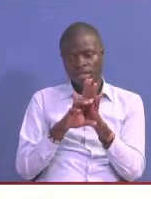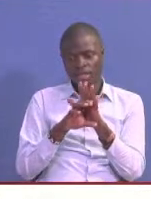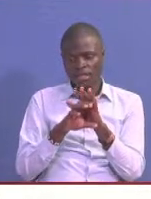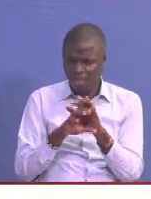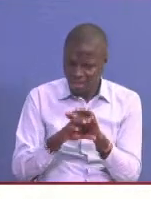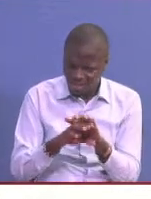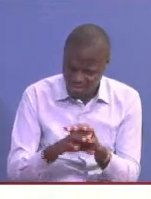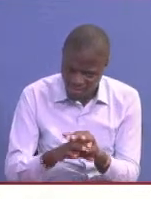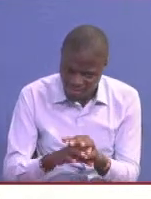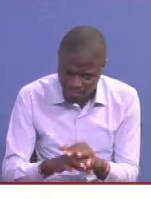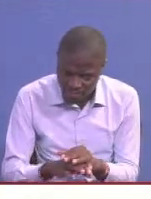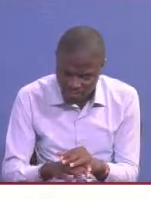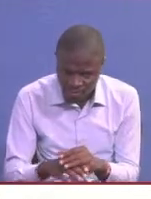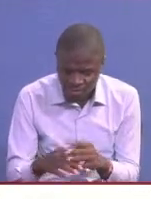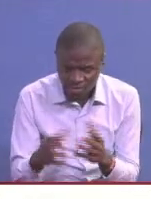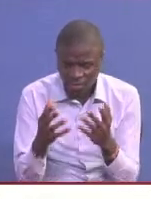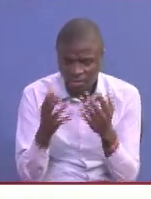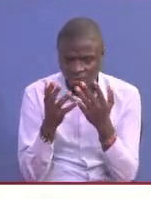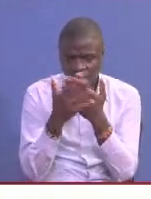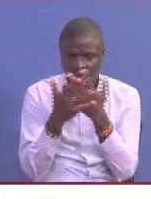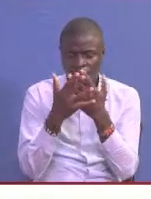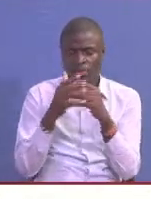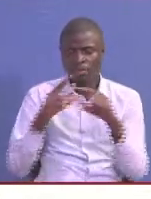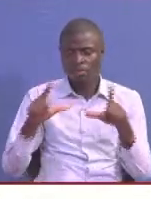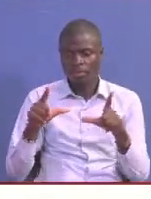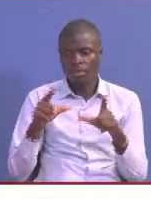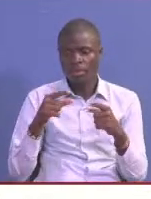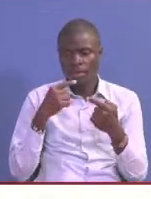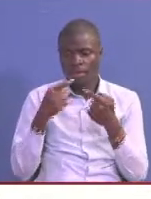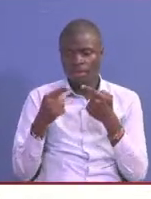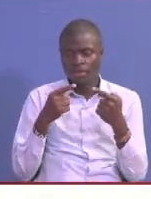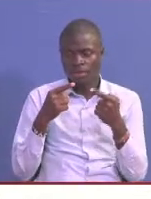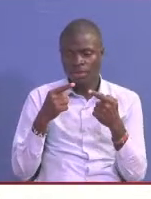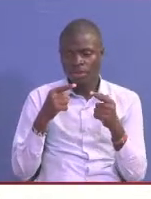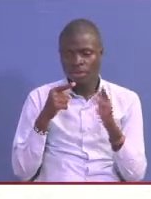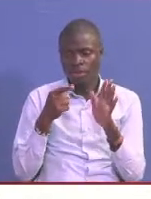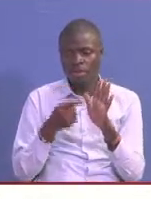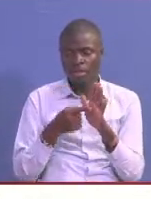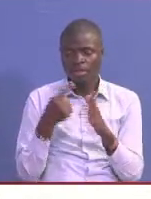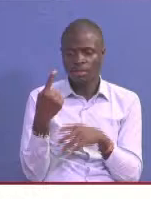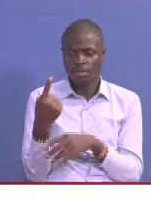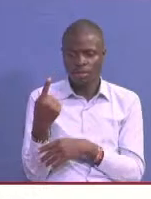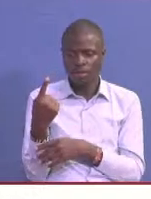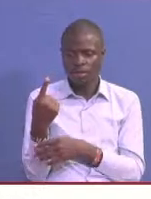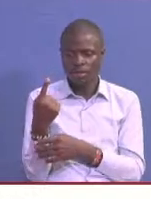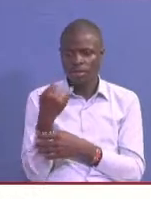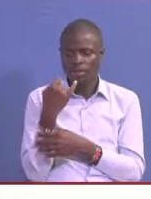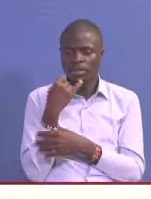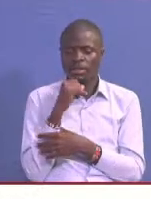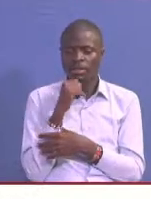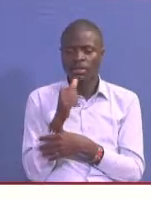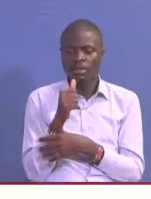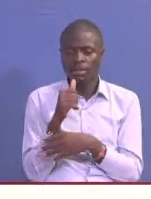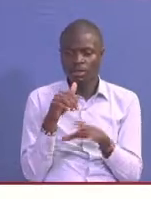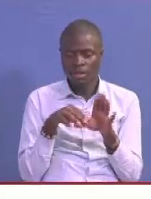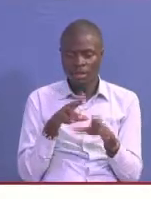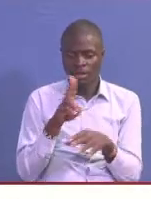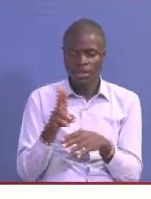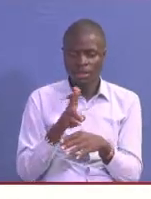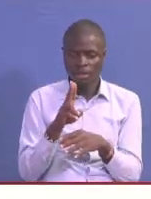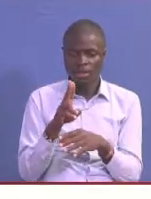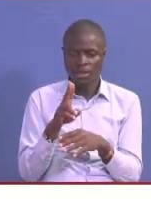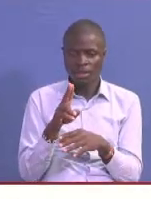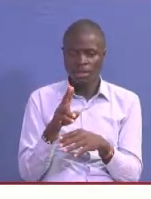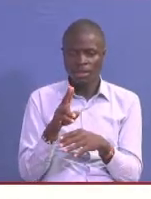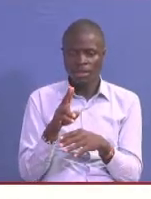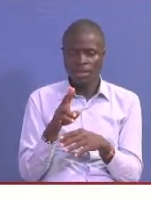there's some computer language that you are being taught, and you are told that this one is not in use,